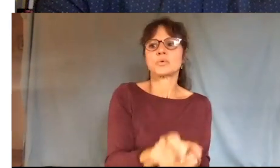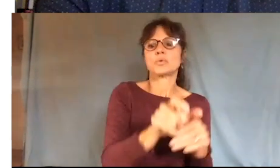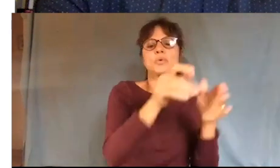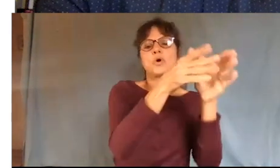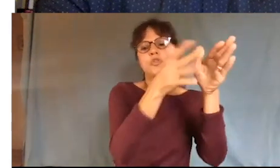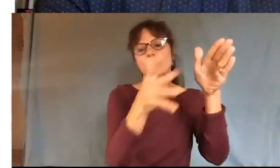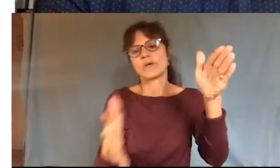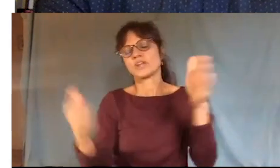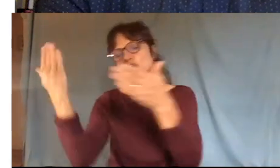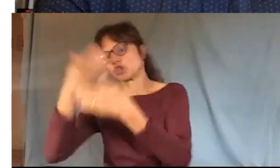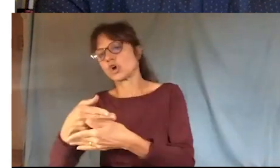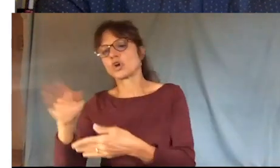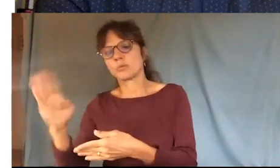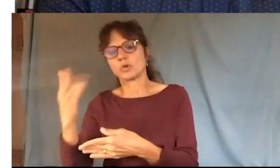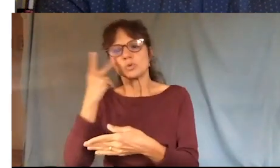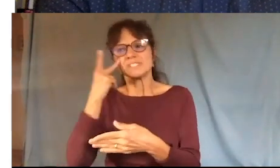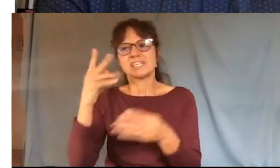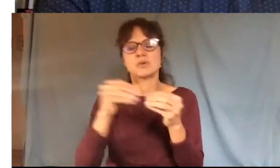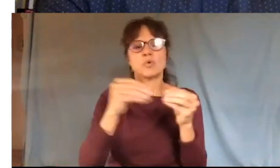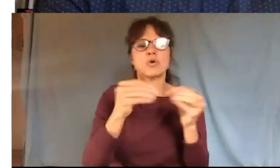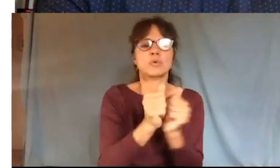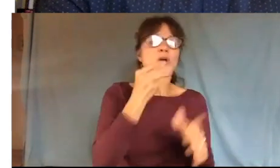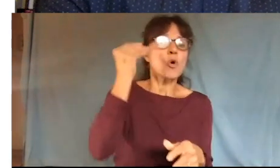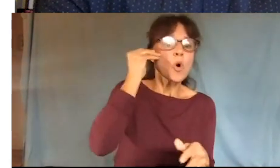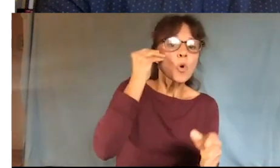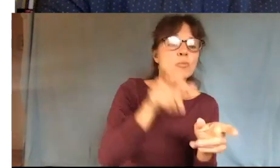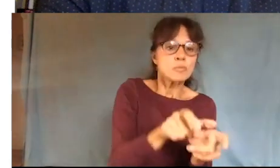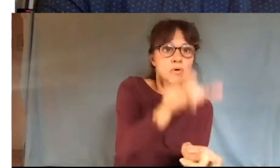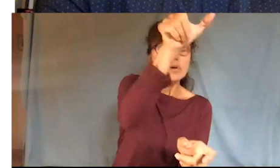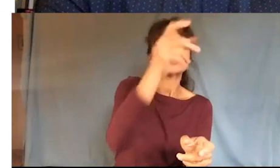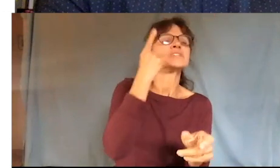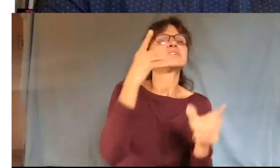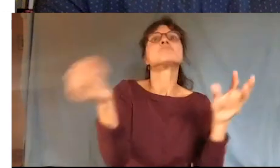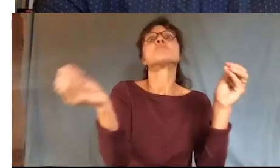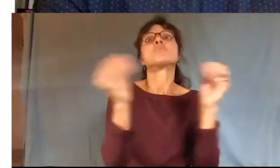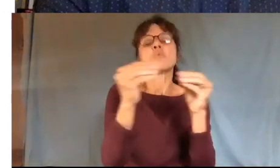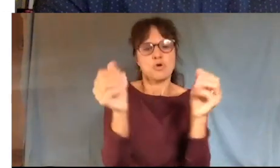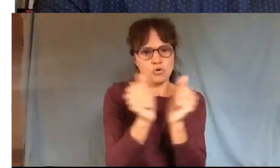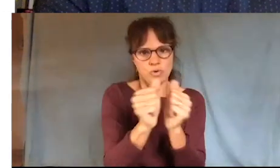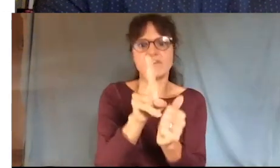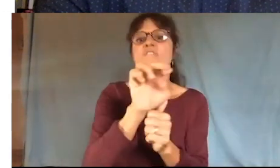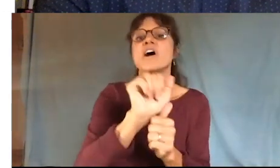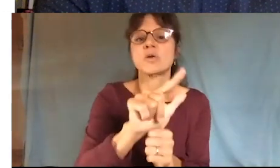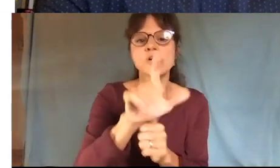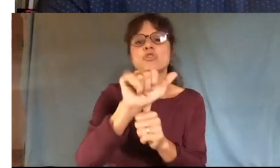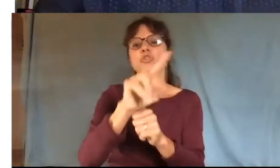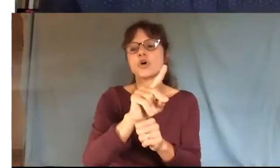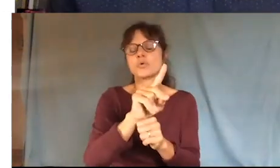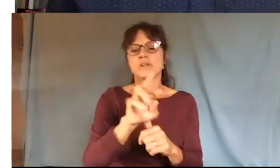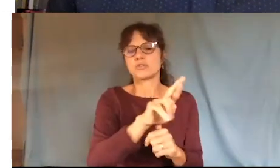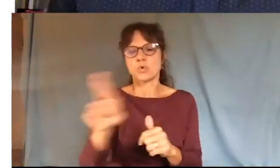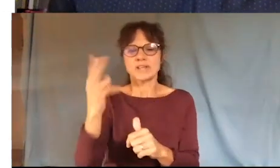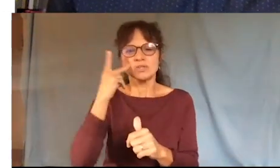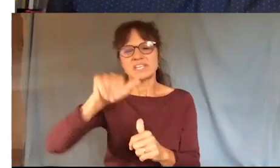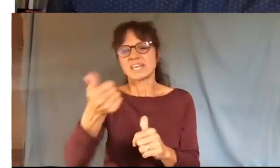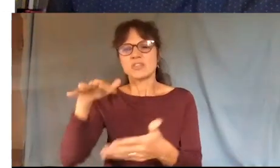more homeless, you see higher rates of mean viral load and lower rates of viral suppression. And to the right of that is a separate study that was